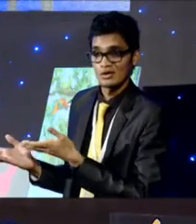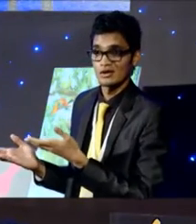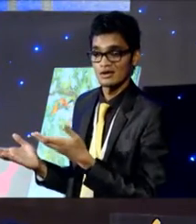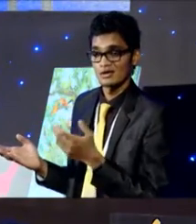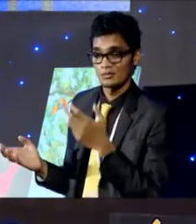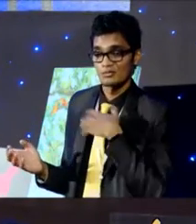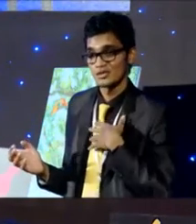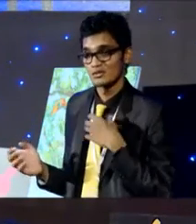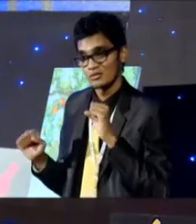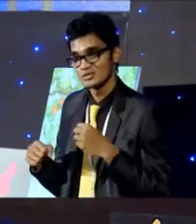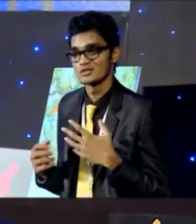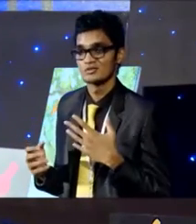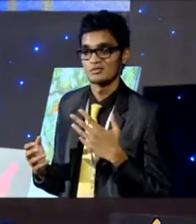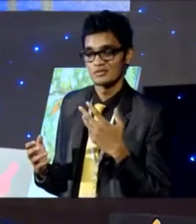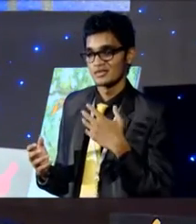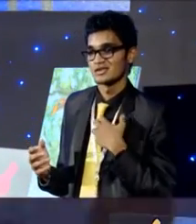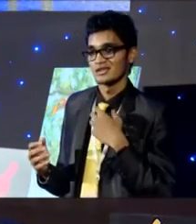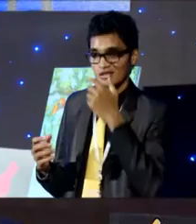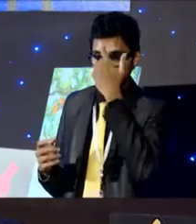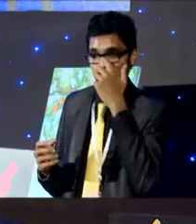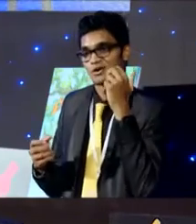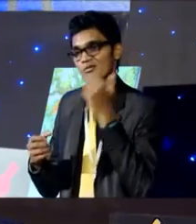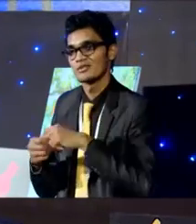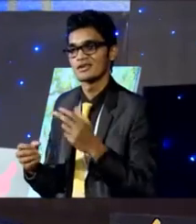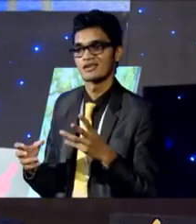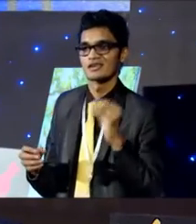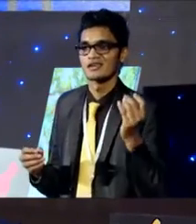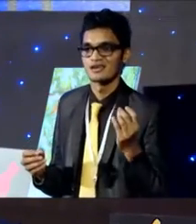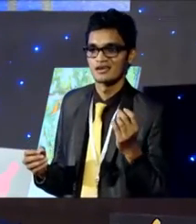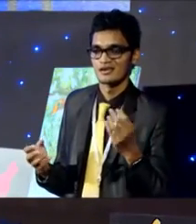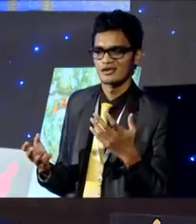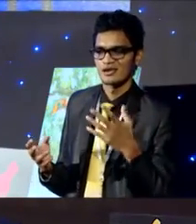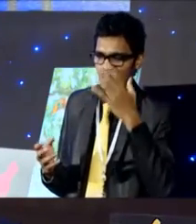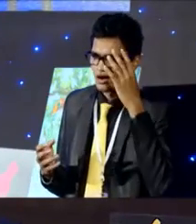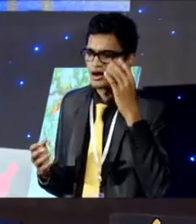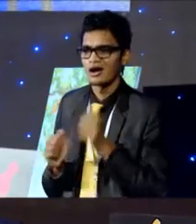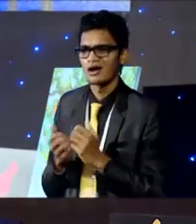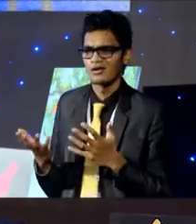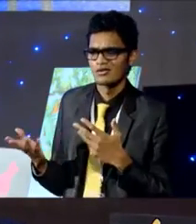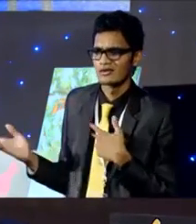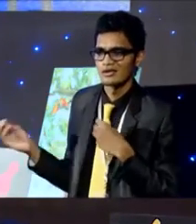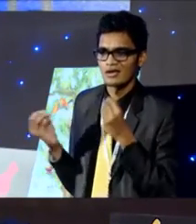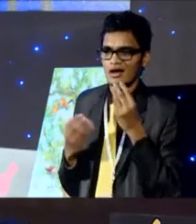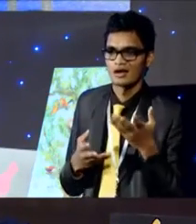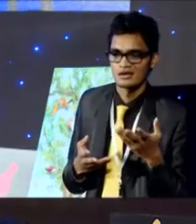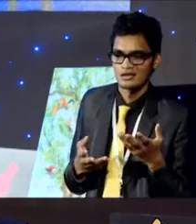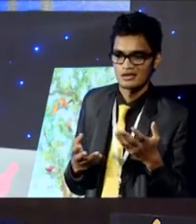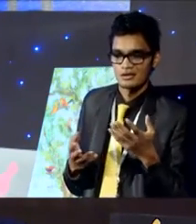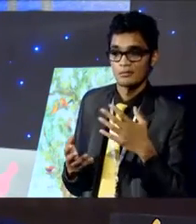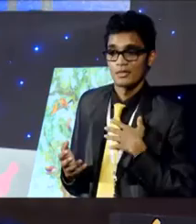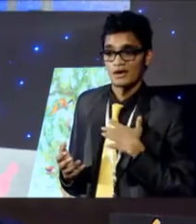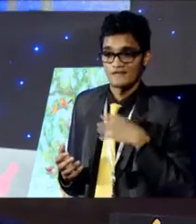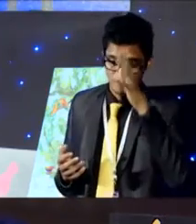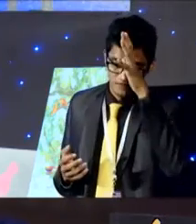where you spoke in Bombay. And he said, if Asif can do it, why can't you? And that's why I got a job. So indirectly, you're